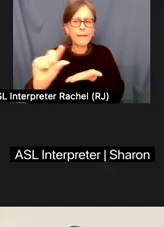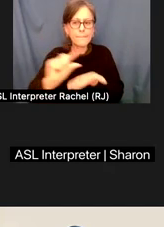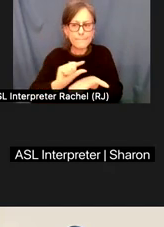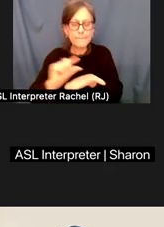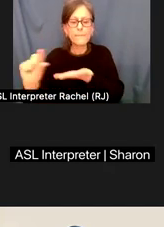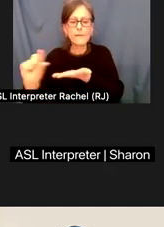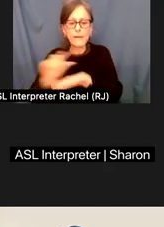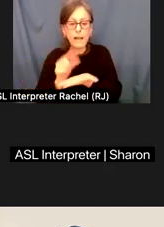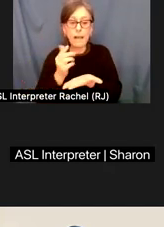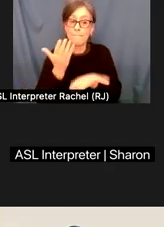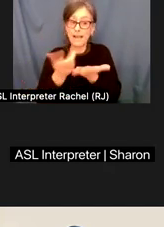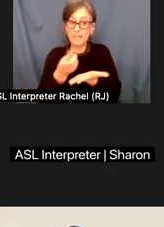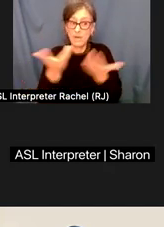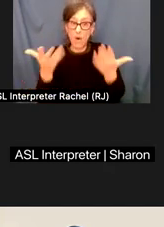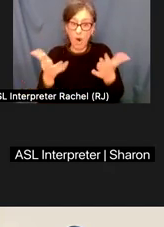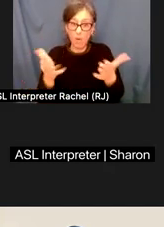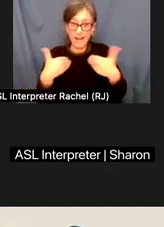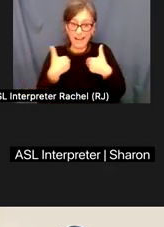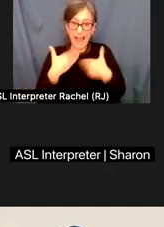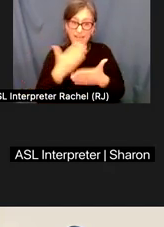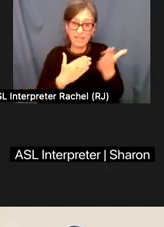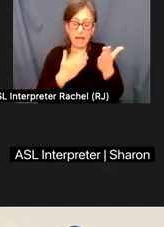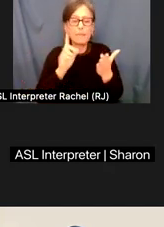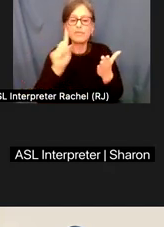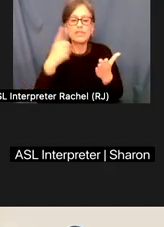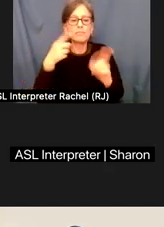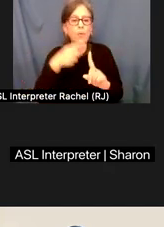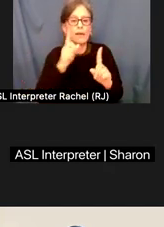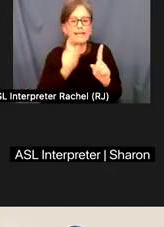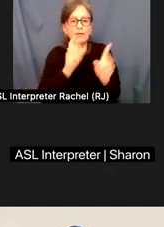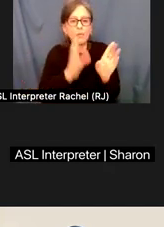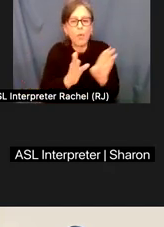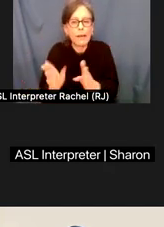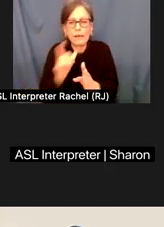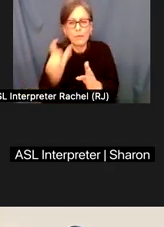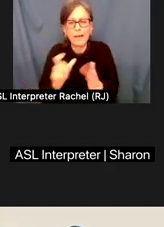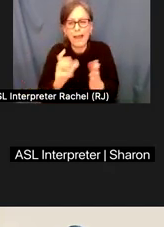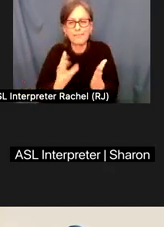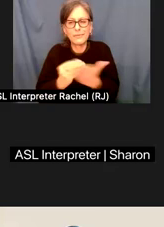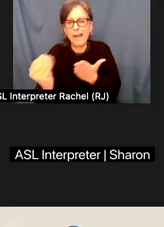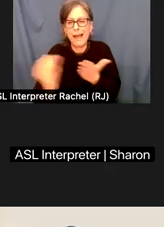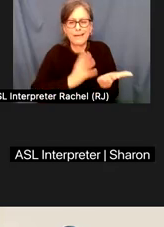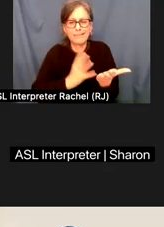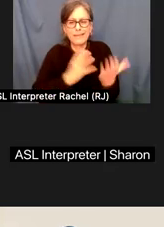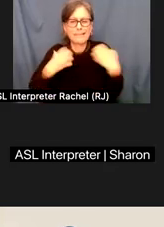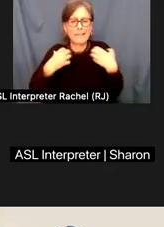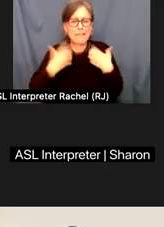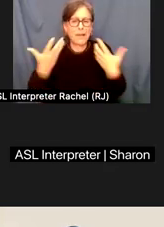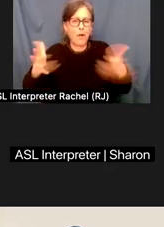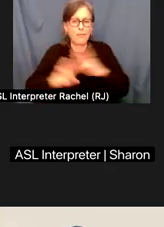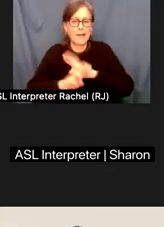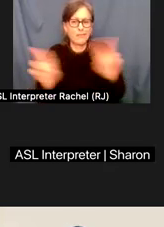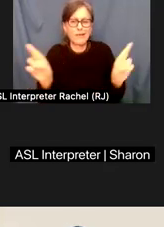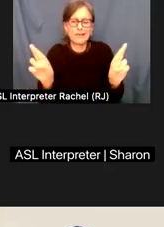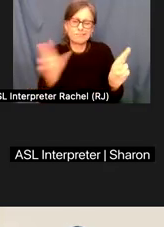supplies already. Maybe it's a matter of organizing what you have. You don't need to buy a fancy backpack already full of stuff. In